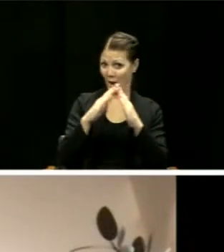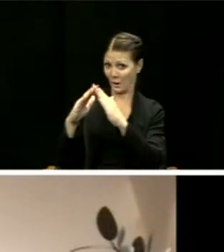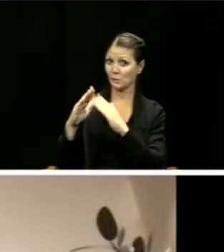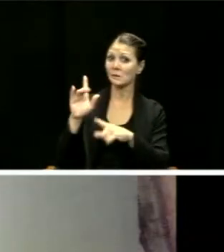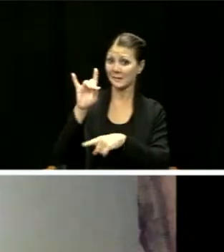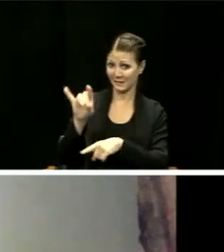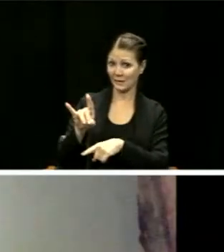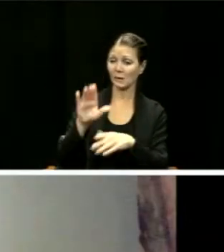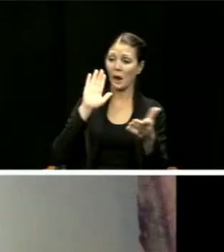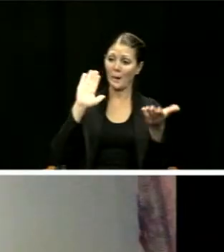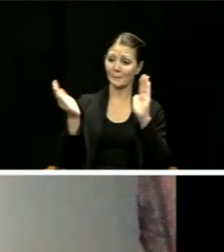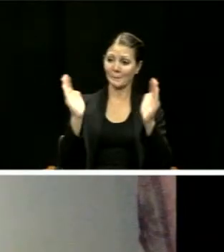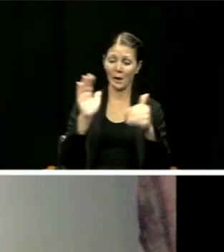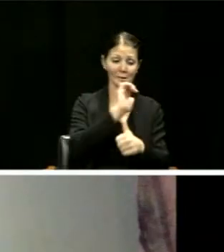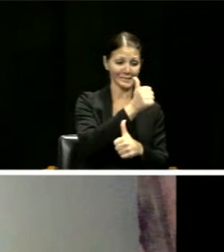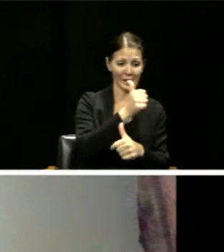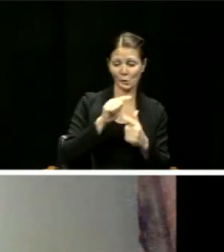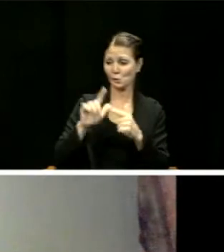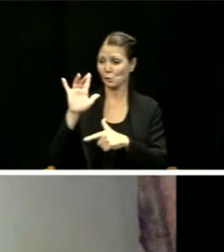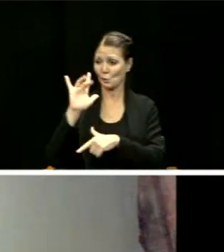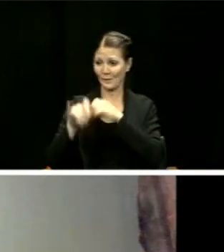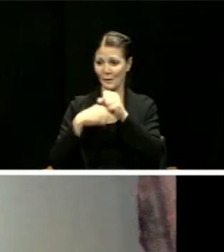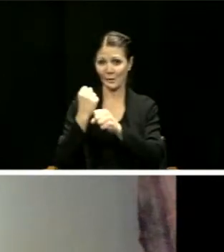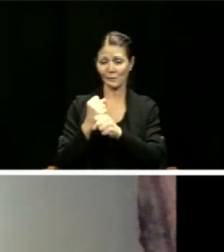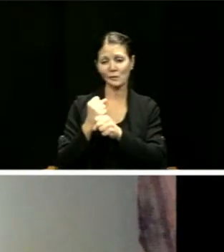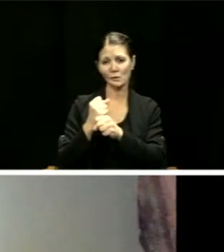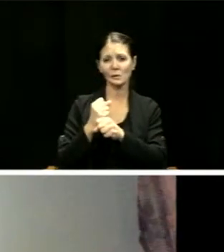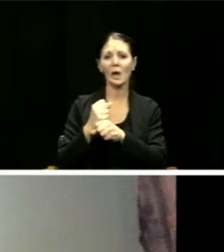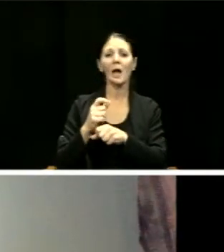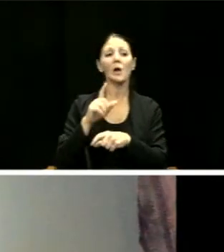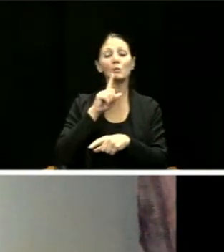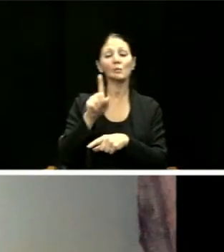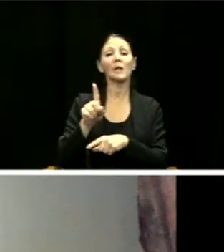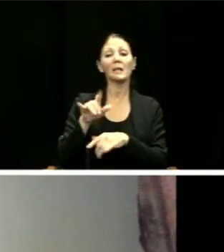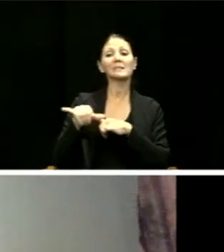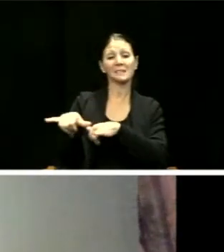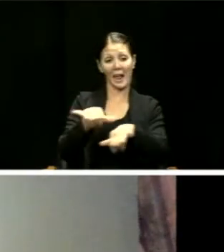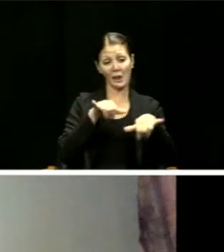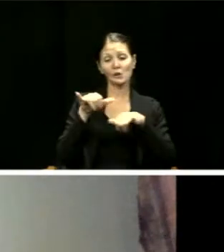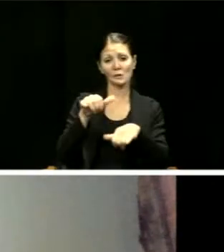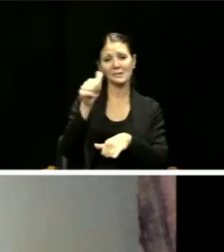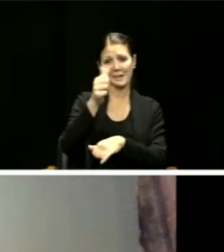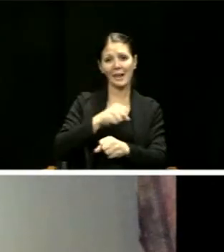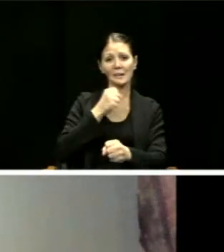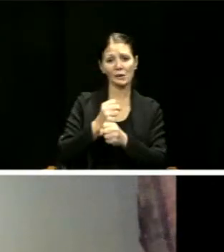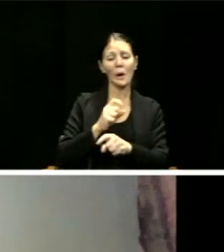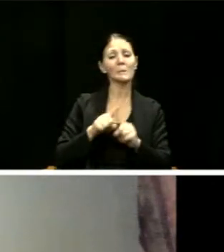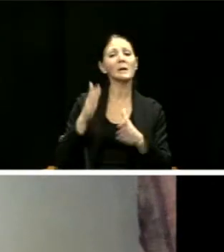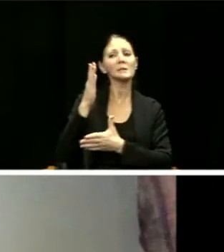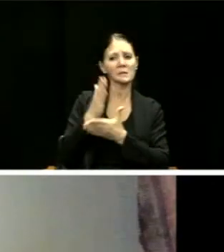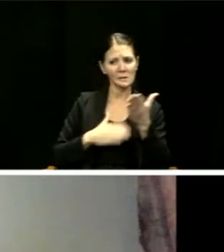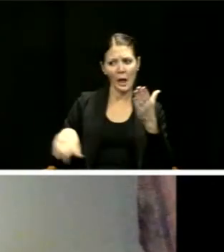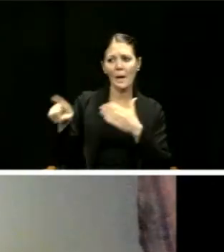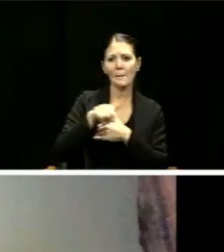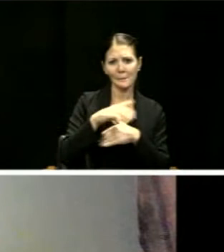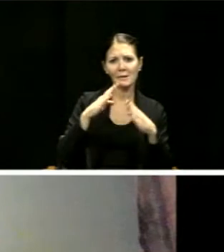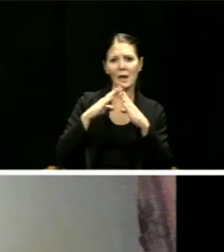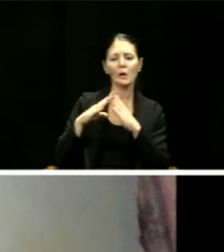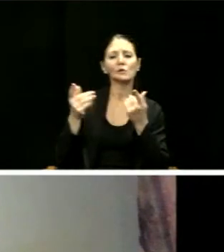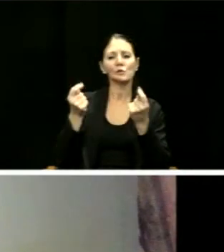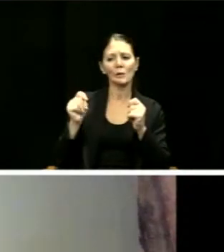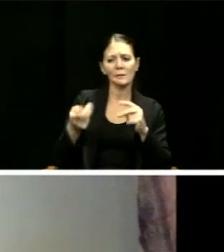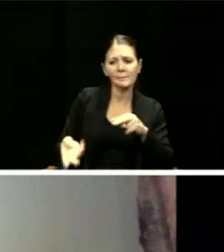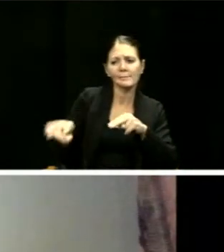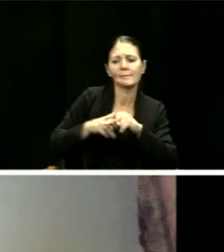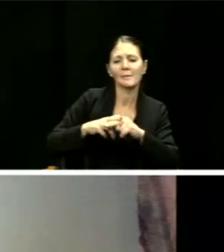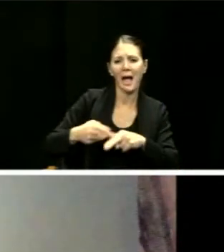10-year versus a 25-year. Because like industry standard is 10-year, but I do have municipalities that are trying to do a higher level